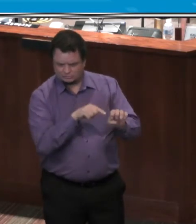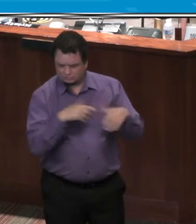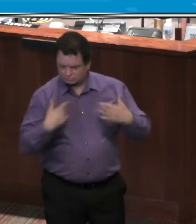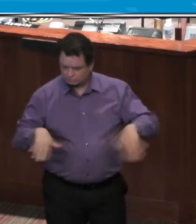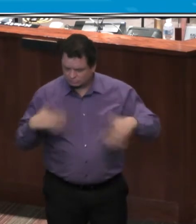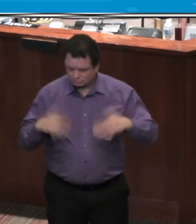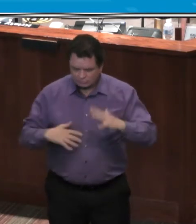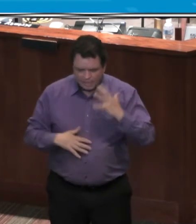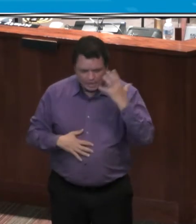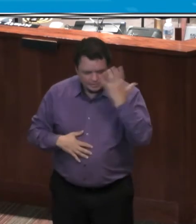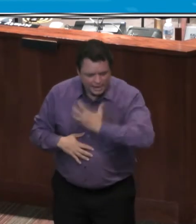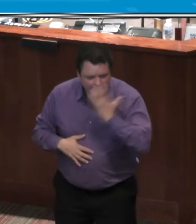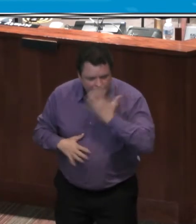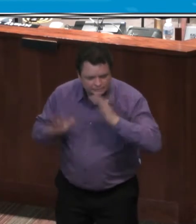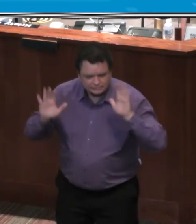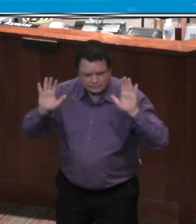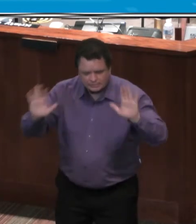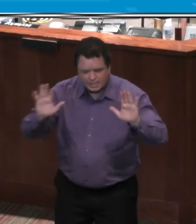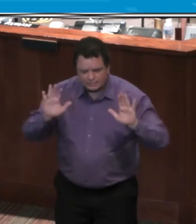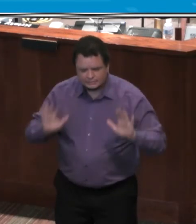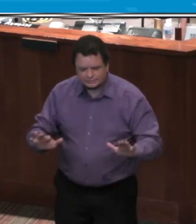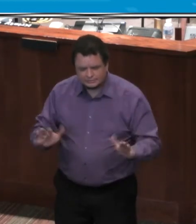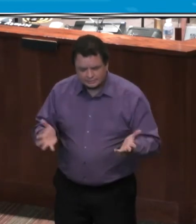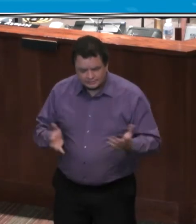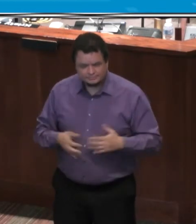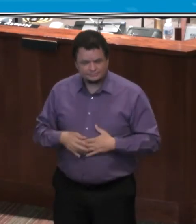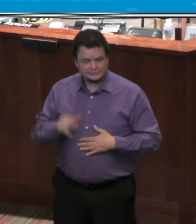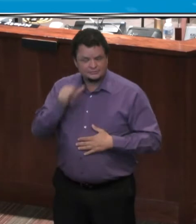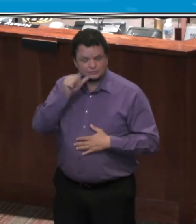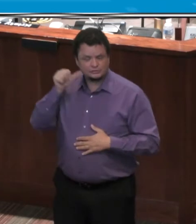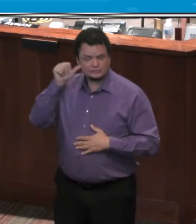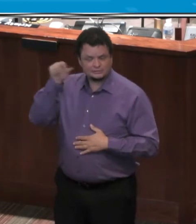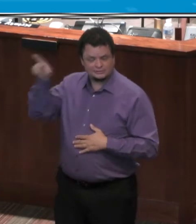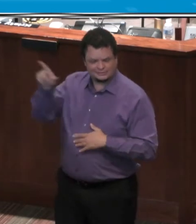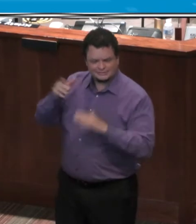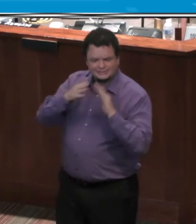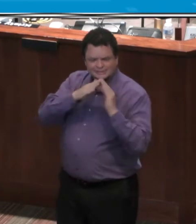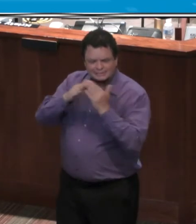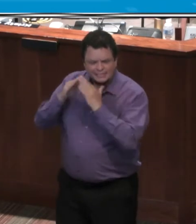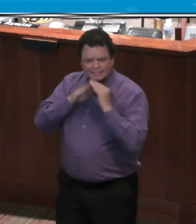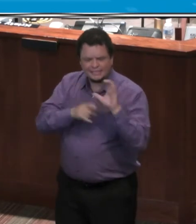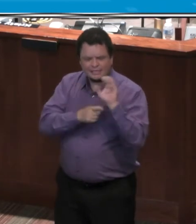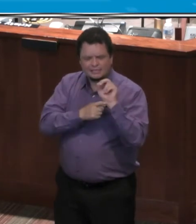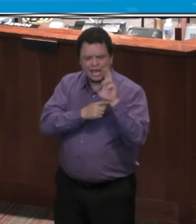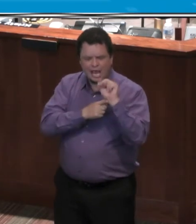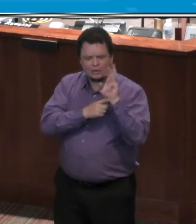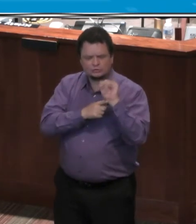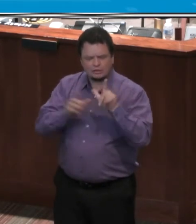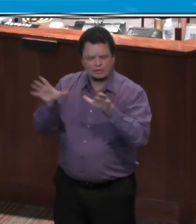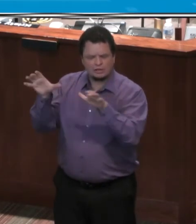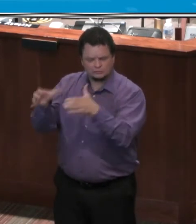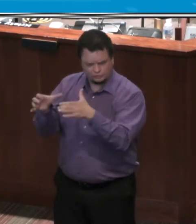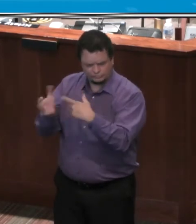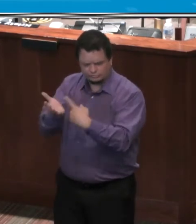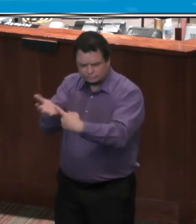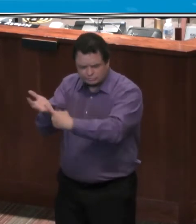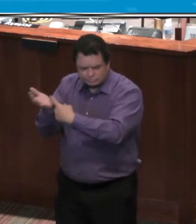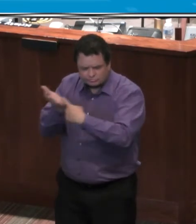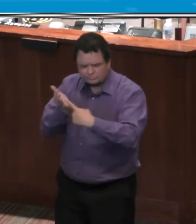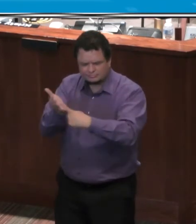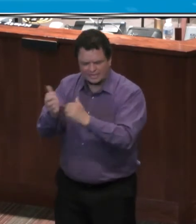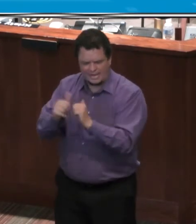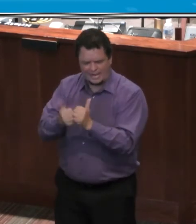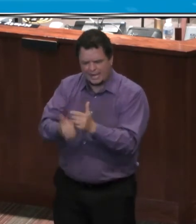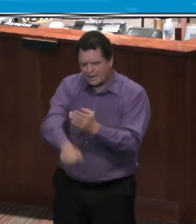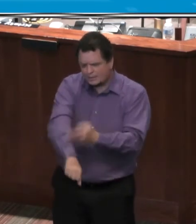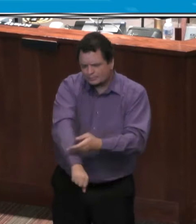million park project for the renovation of Panorama Park, with RISE leading the way. Not only our